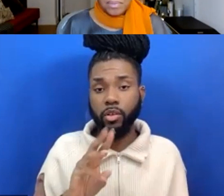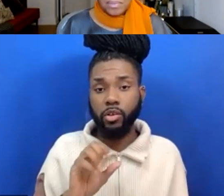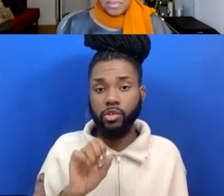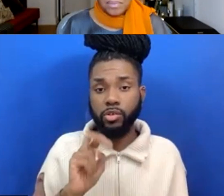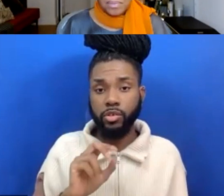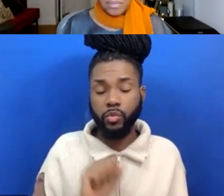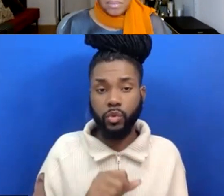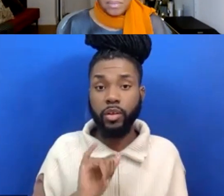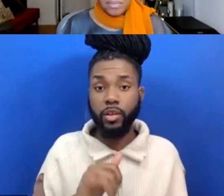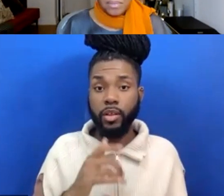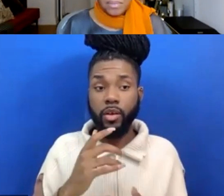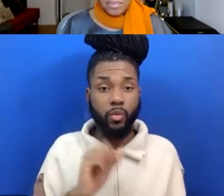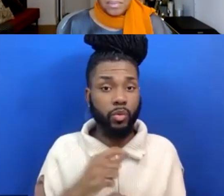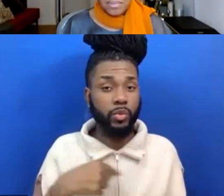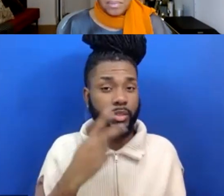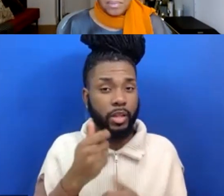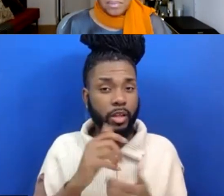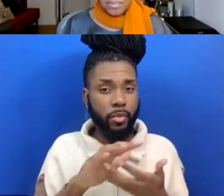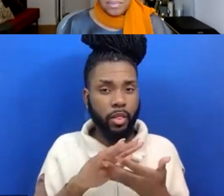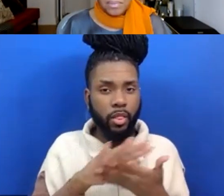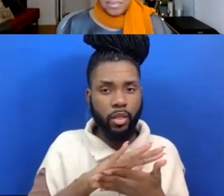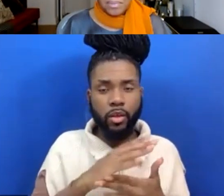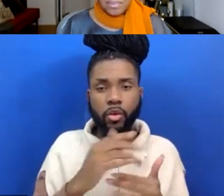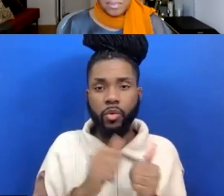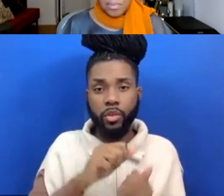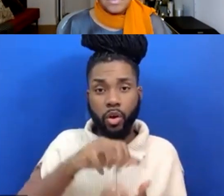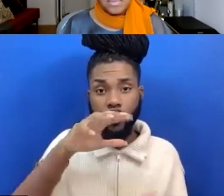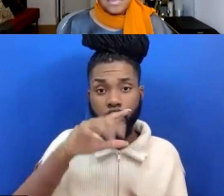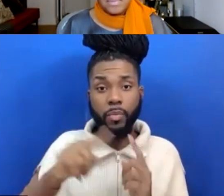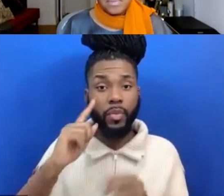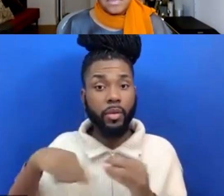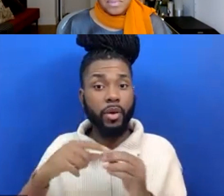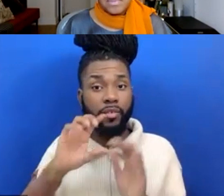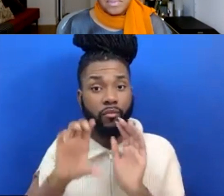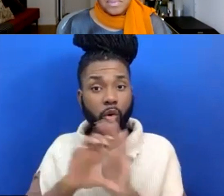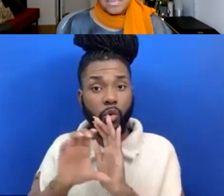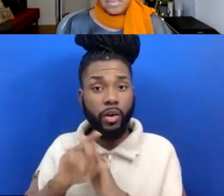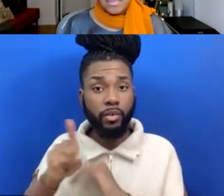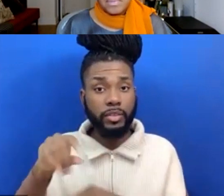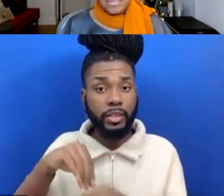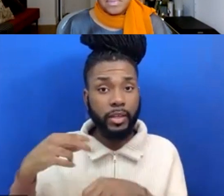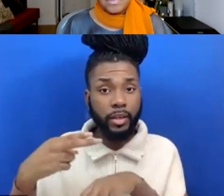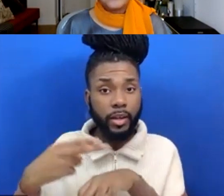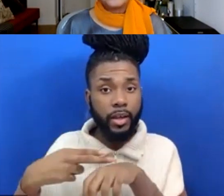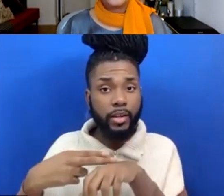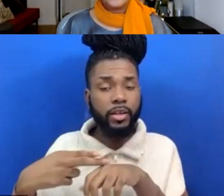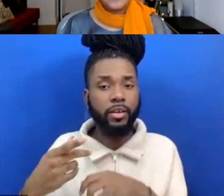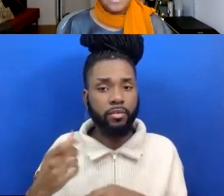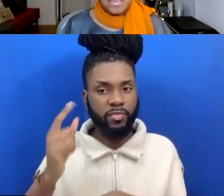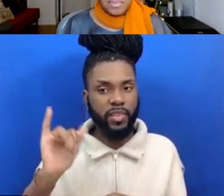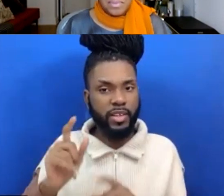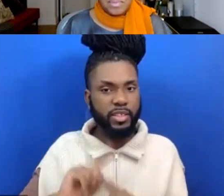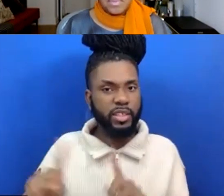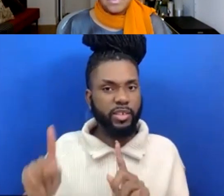and has the holograms, but then I'm thinking of like the photographs in Haiti or in other places. I mean, they're quite sort of different bodies of work